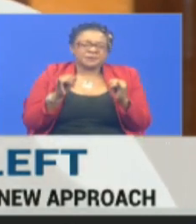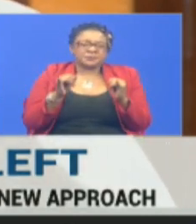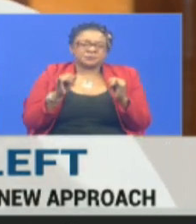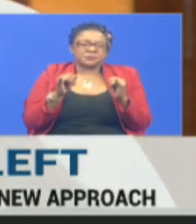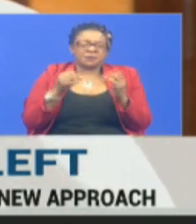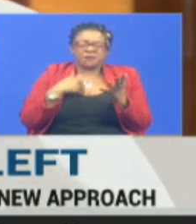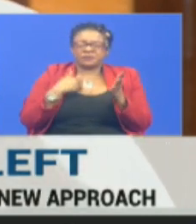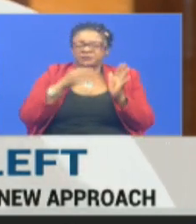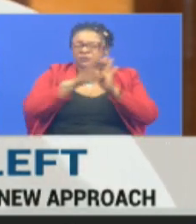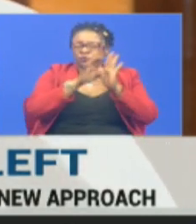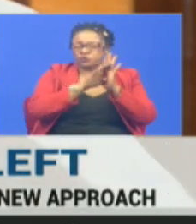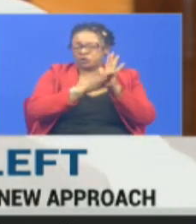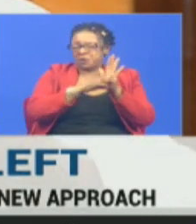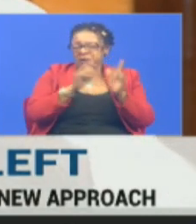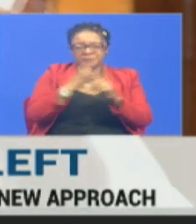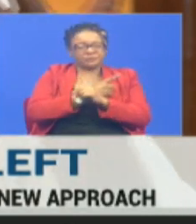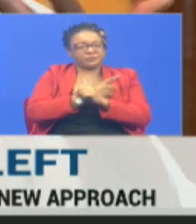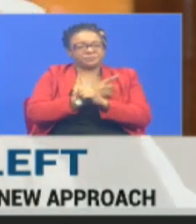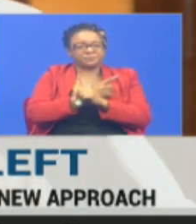constitution,